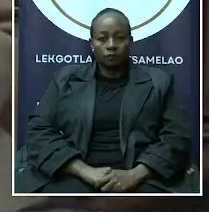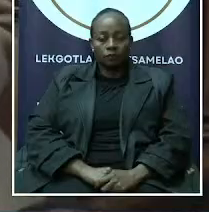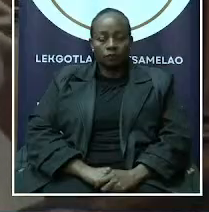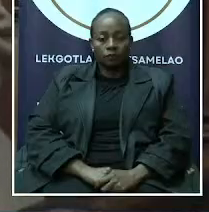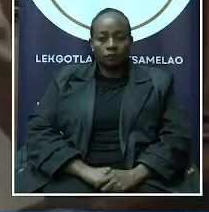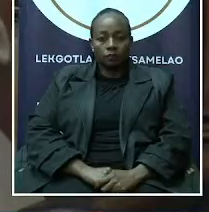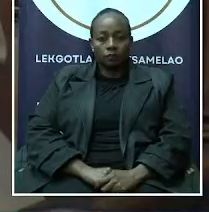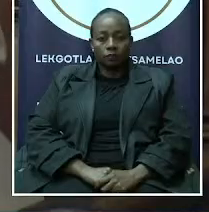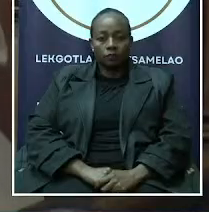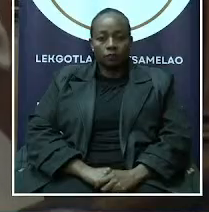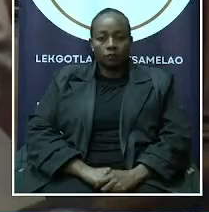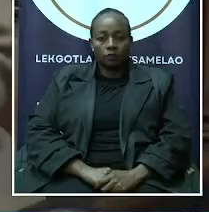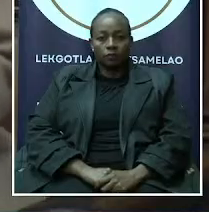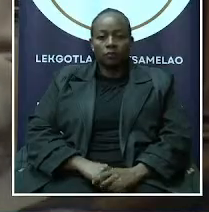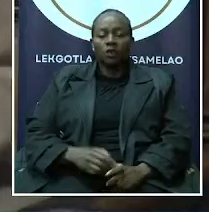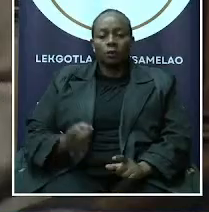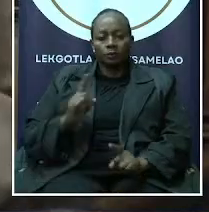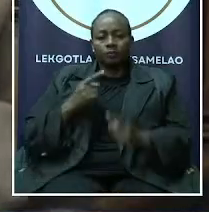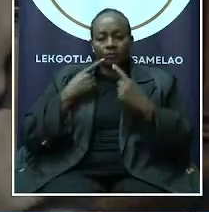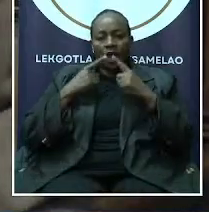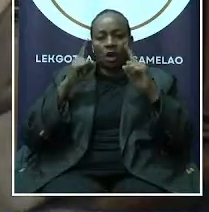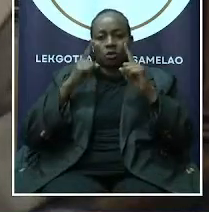You may come for announcements. Thank you.